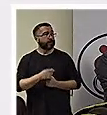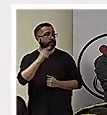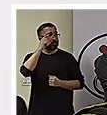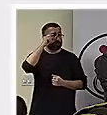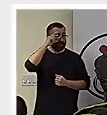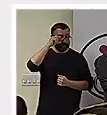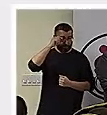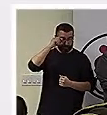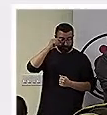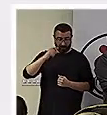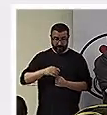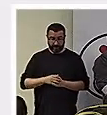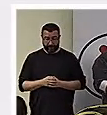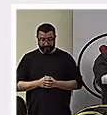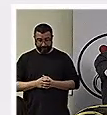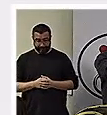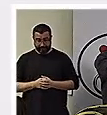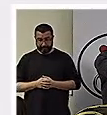inclusive for